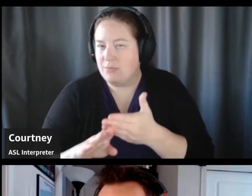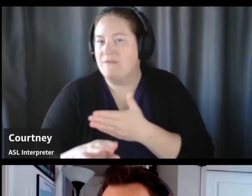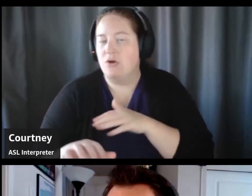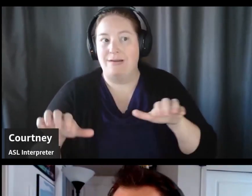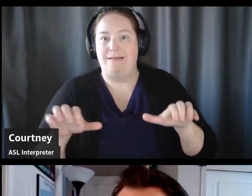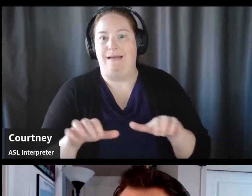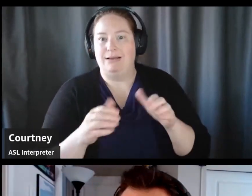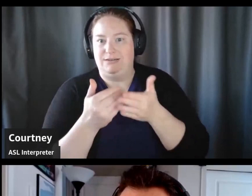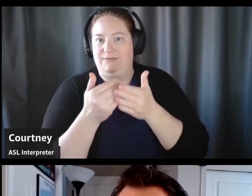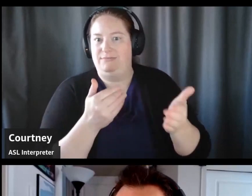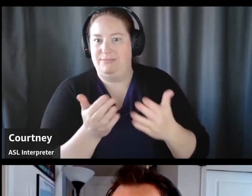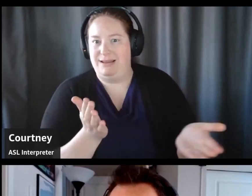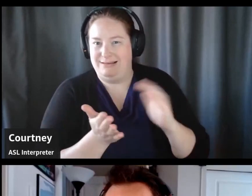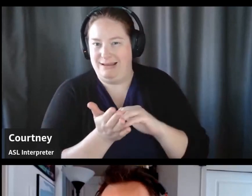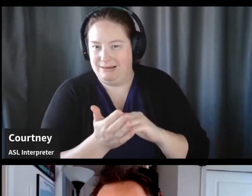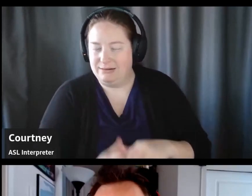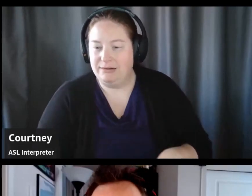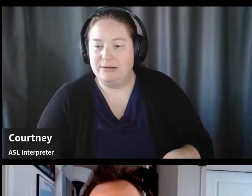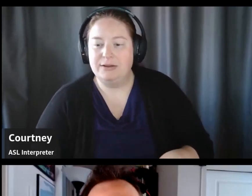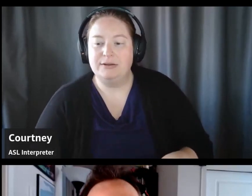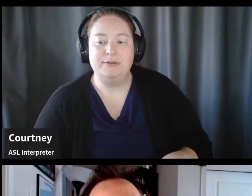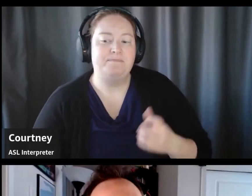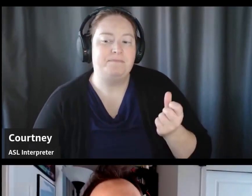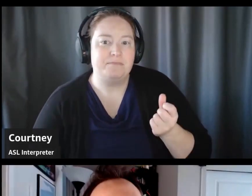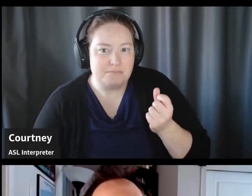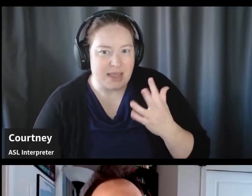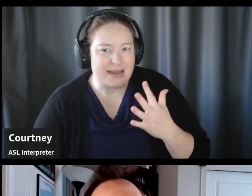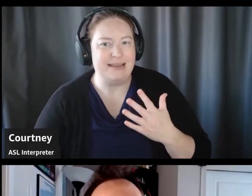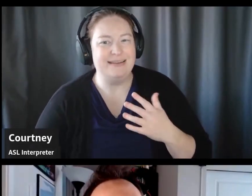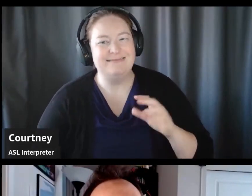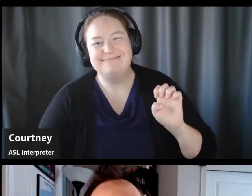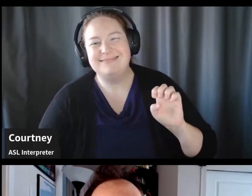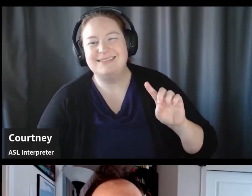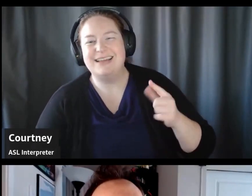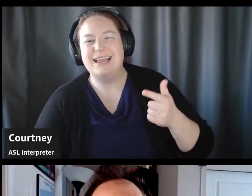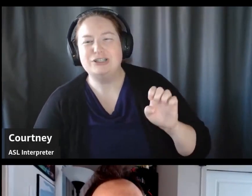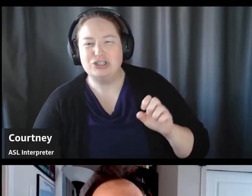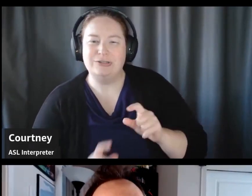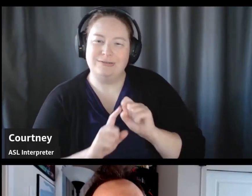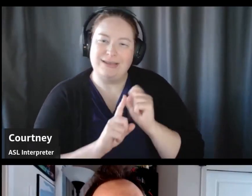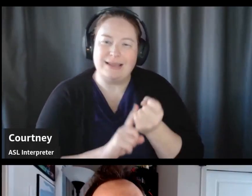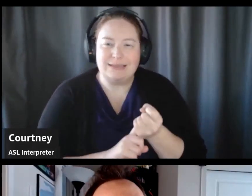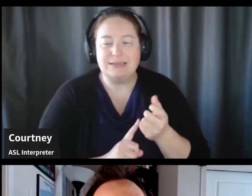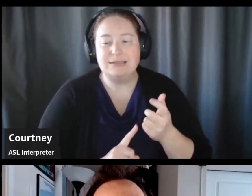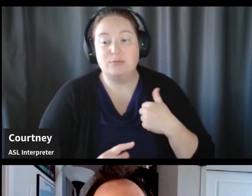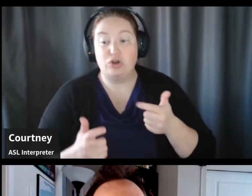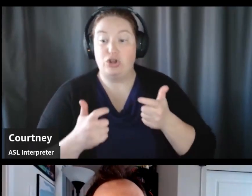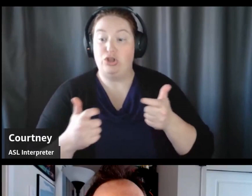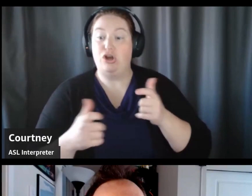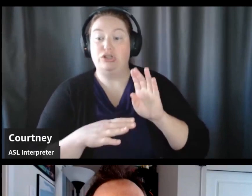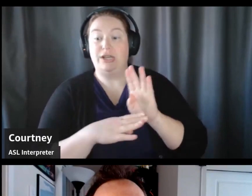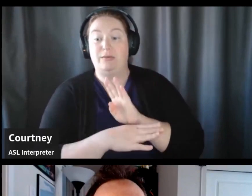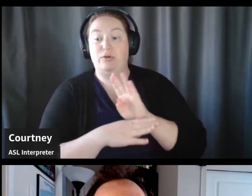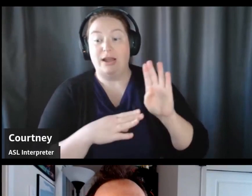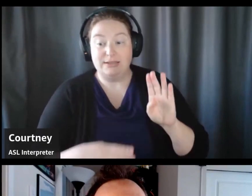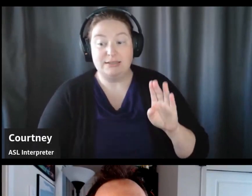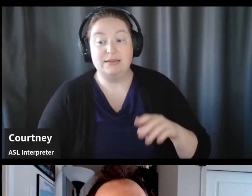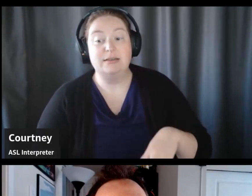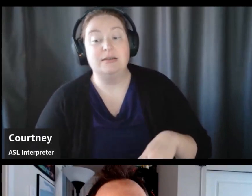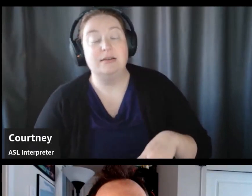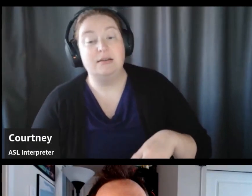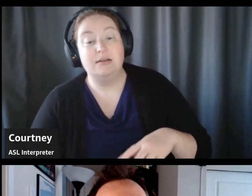are like many of those like out of the edge cases where customers do, when you're like a large enterprise, you have like hundreds and thousands of